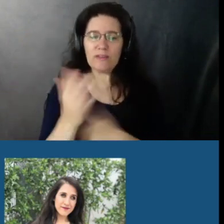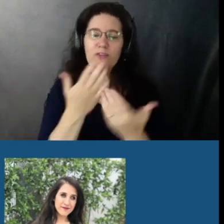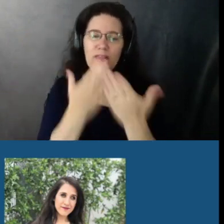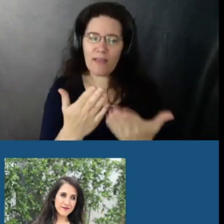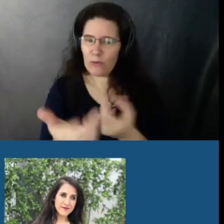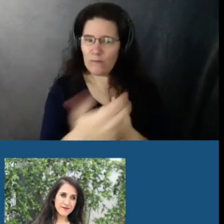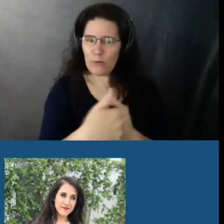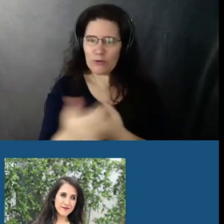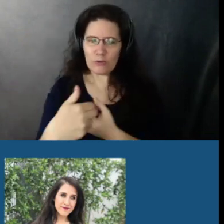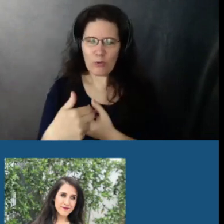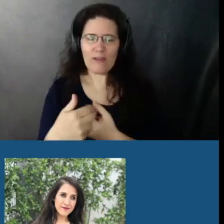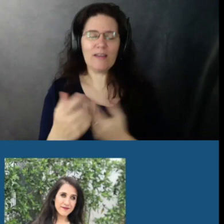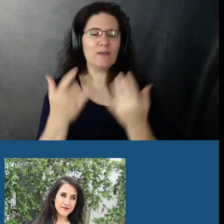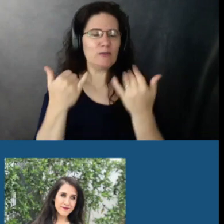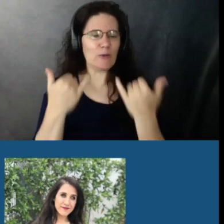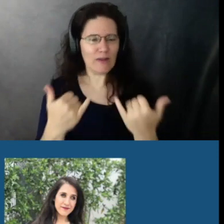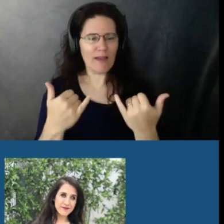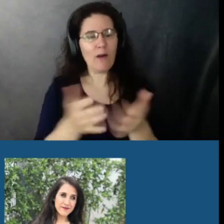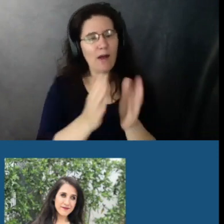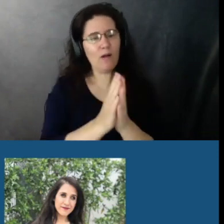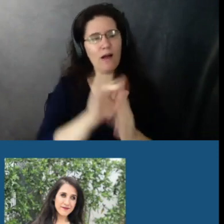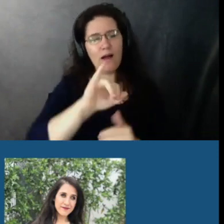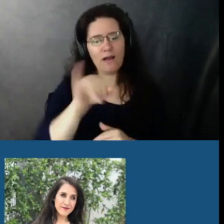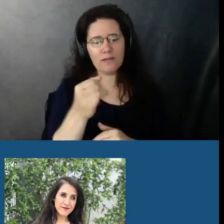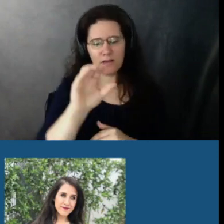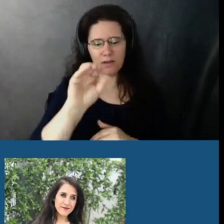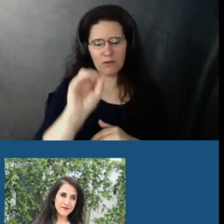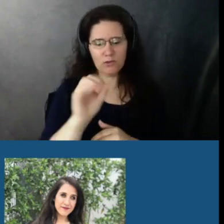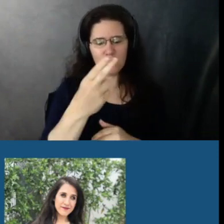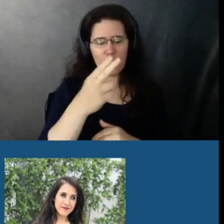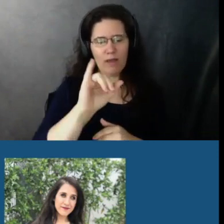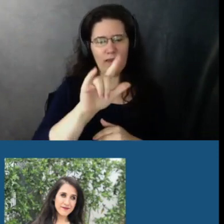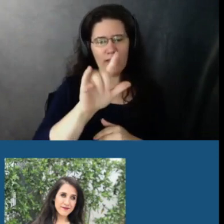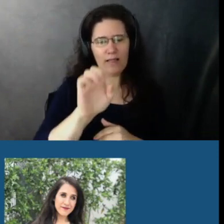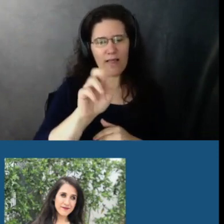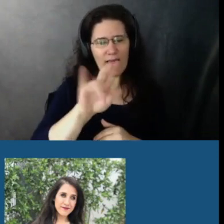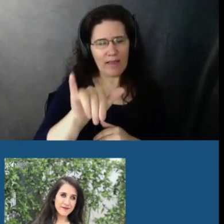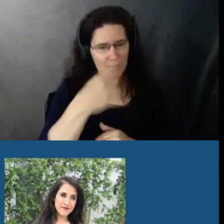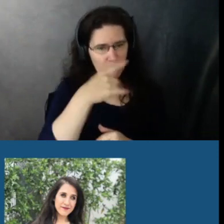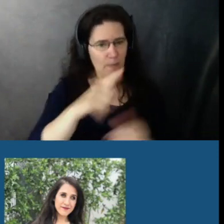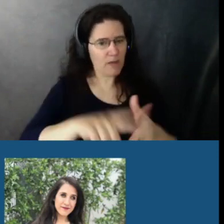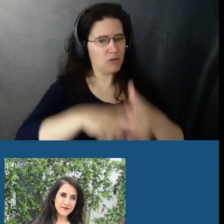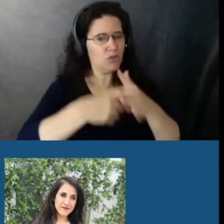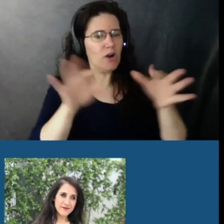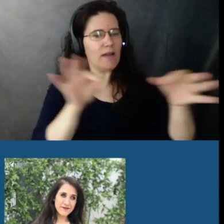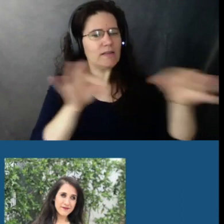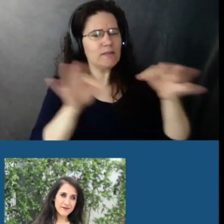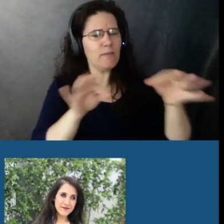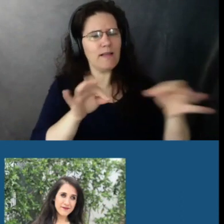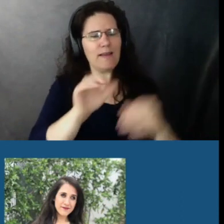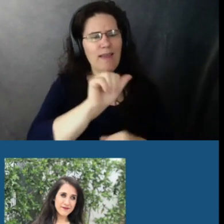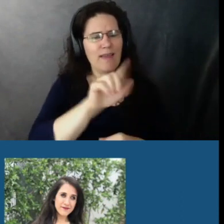to Johelini to kick off our event and share with us a little bit more about the history and significance of the Americans with Disabilities